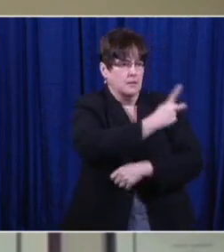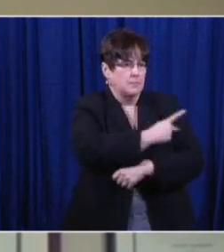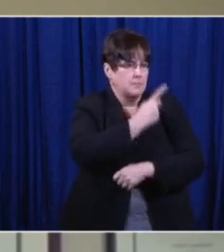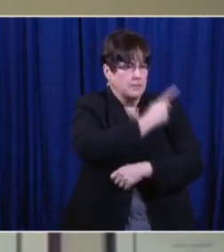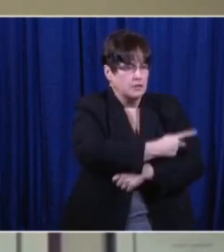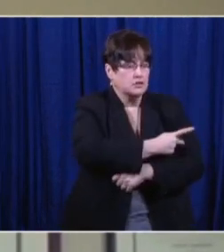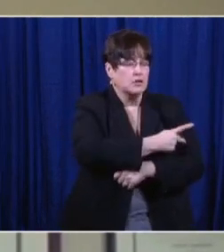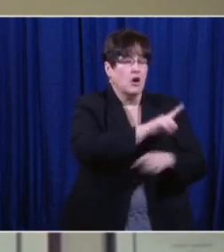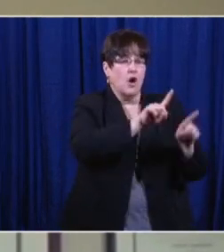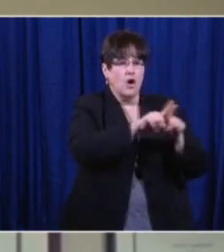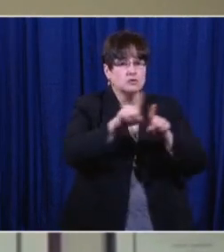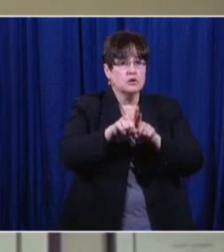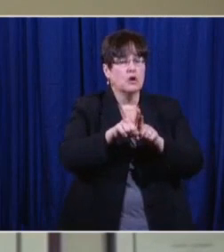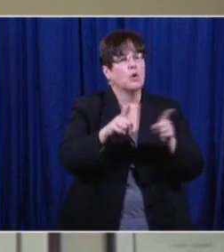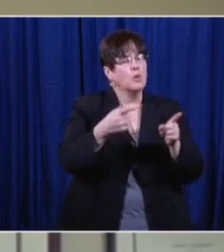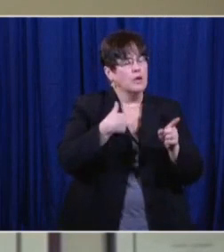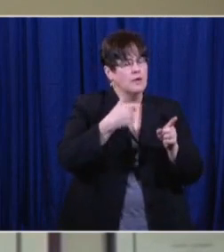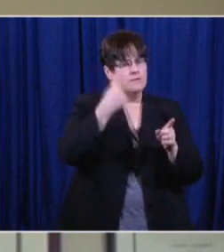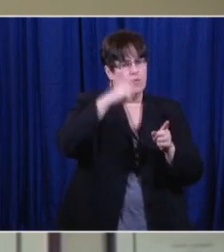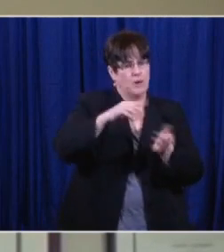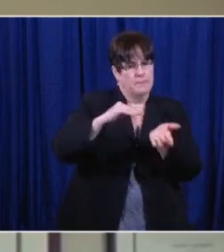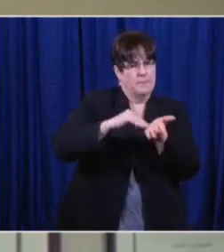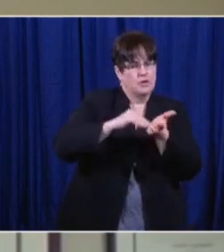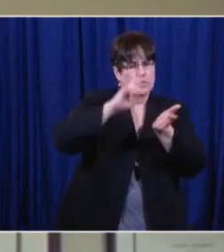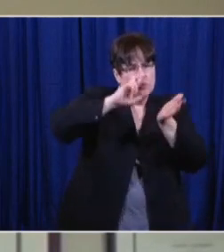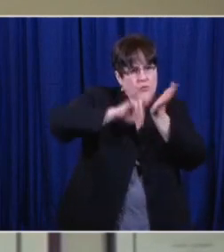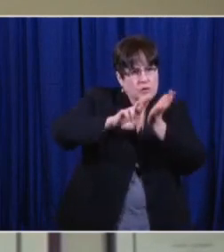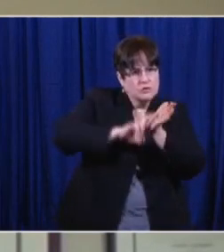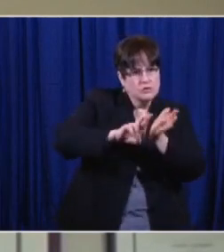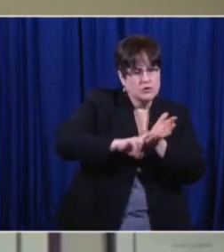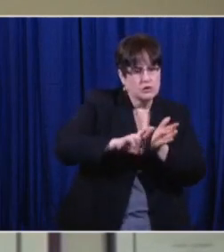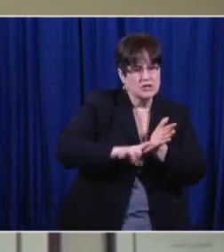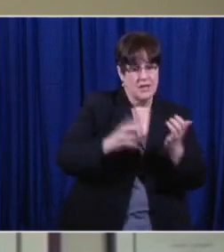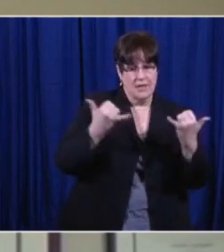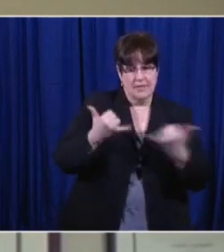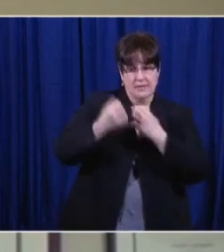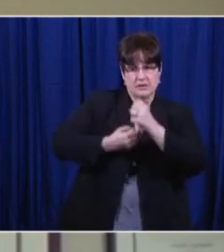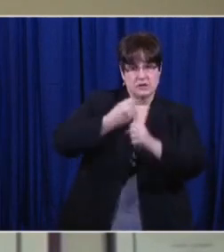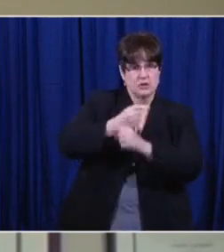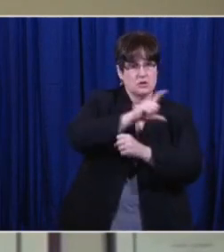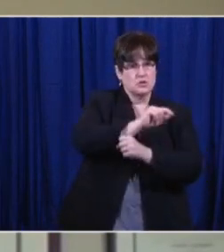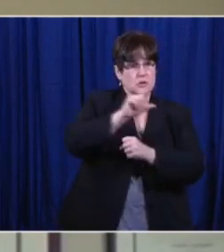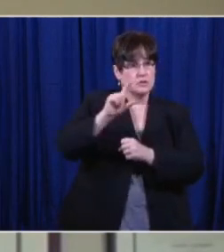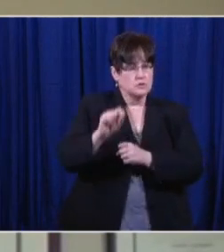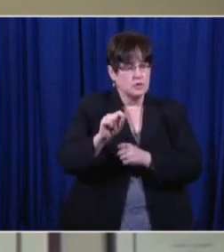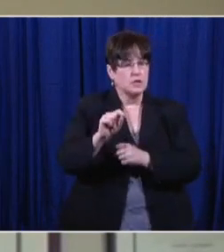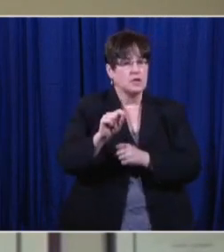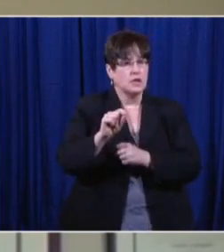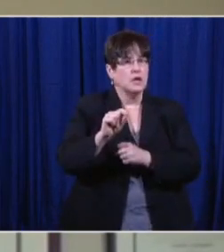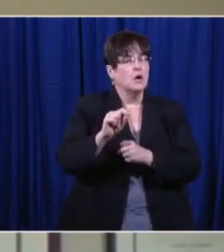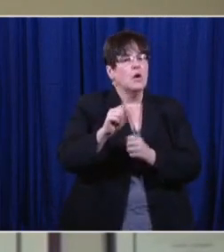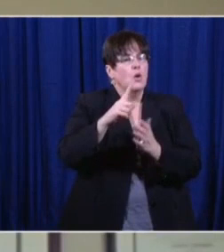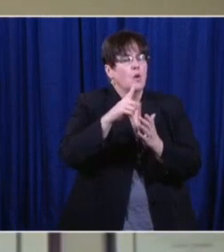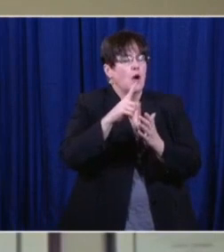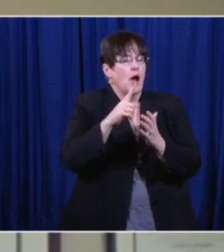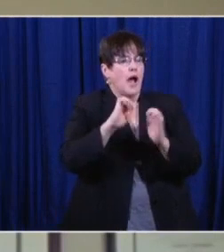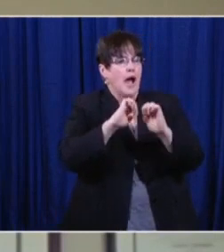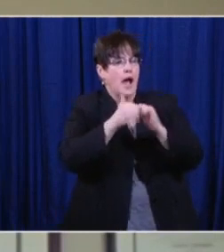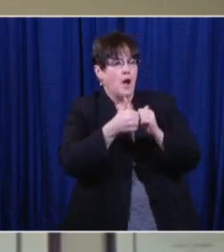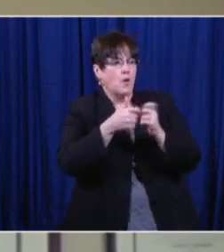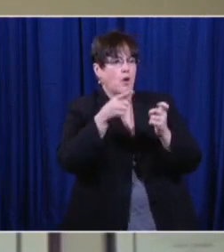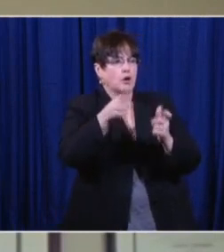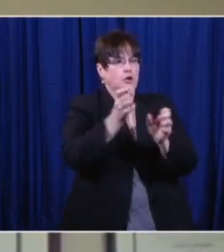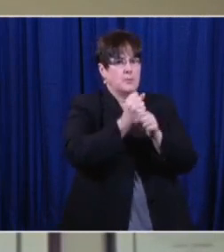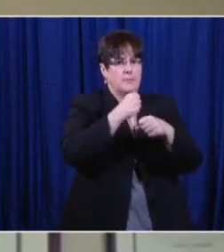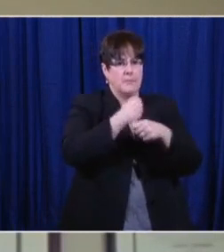envelope of medical research? What sort of things are we losing this year as we clear space to make the care available